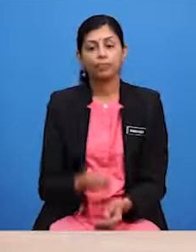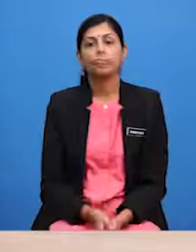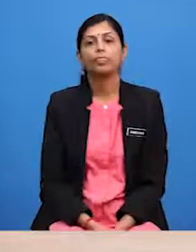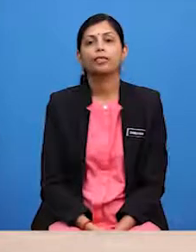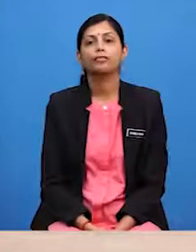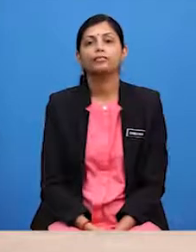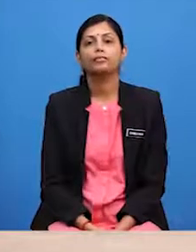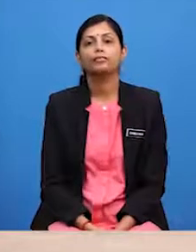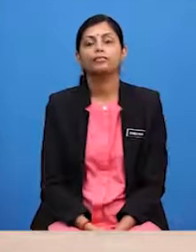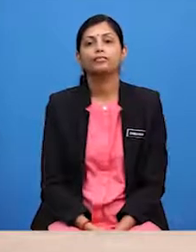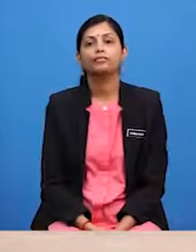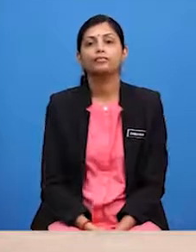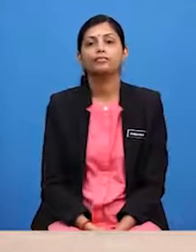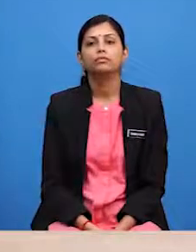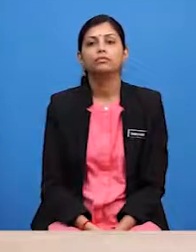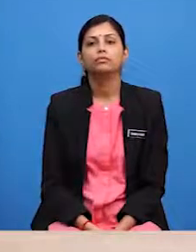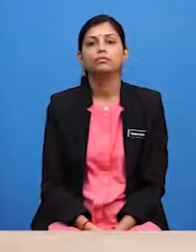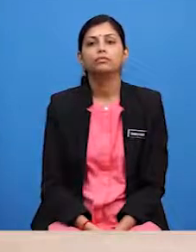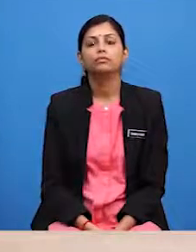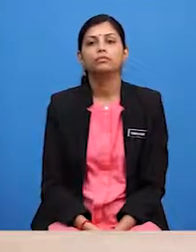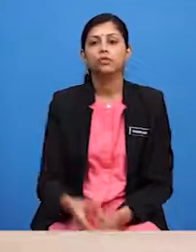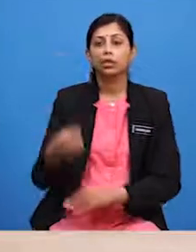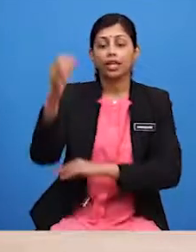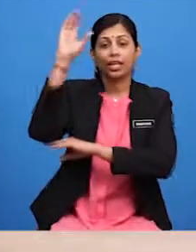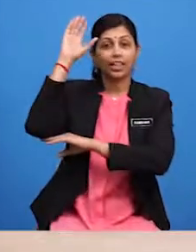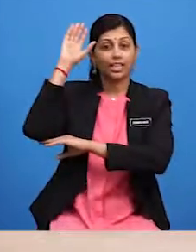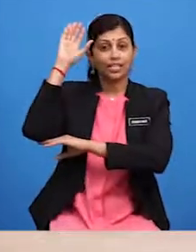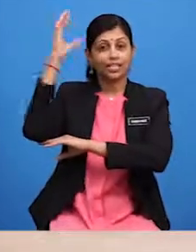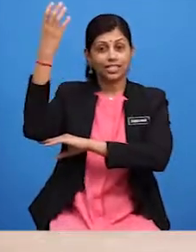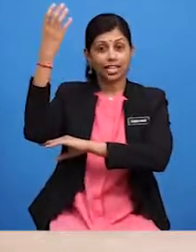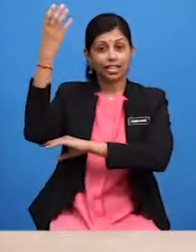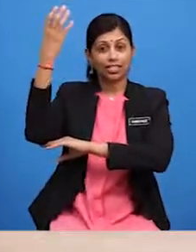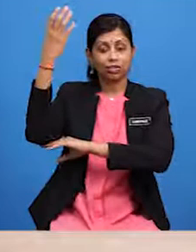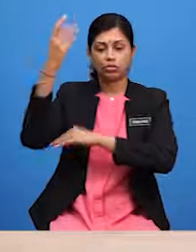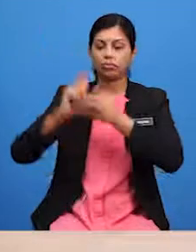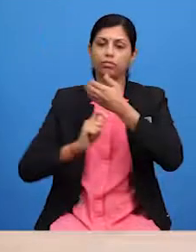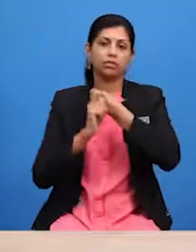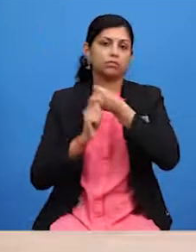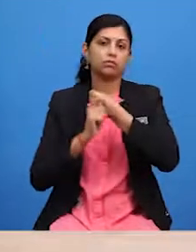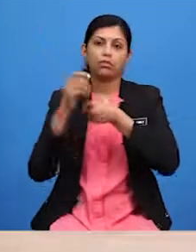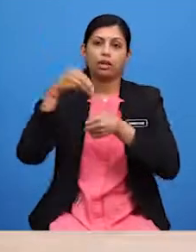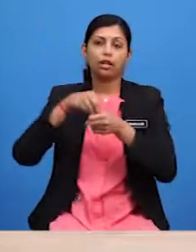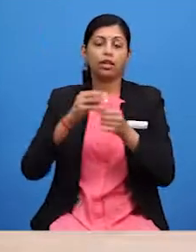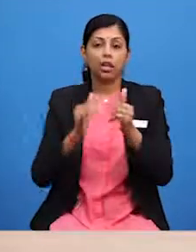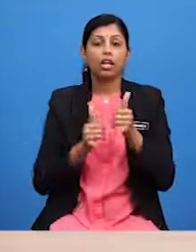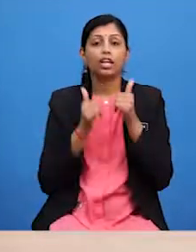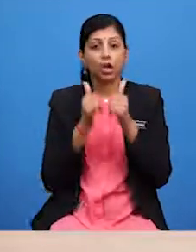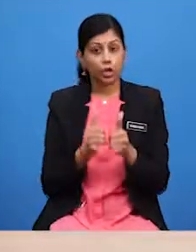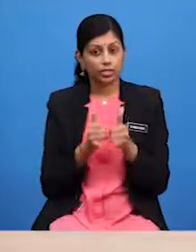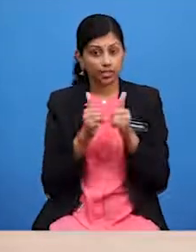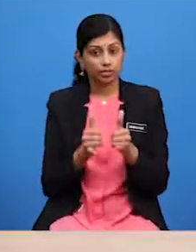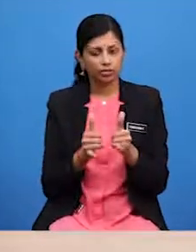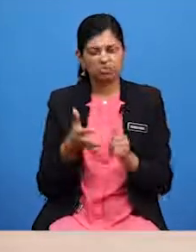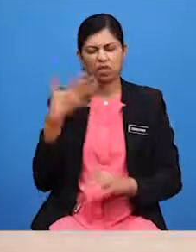lotion to avoid sunburn. The sun is one of the biggest threats in Australia. It is at its hottest between